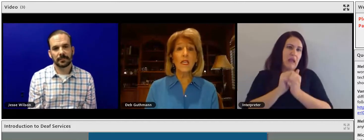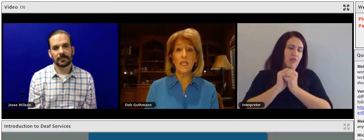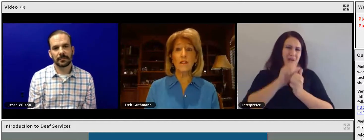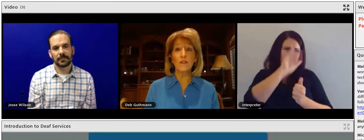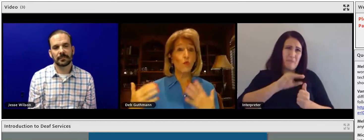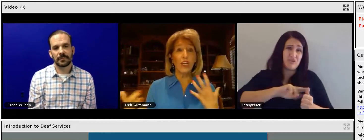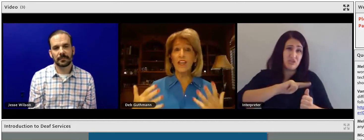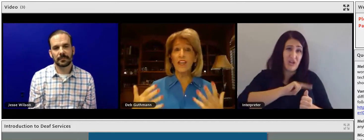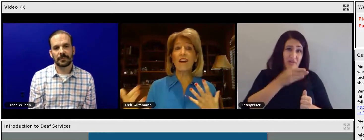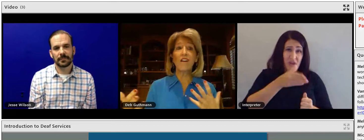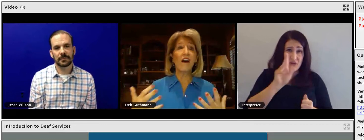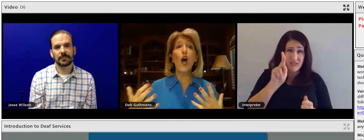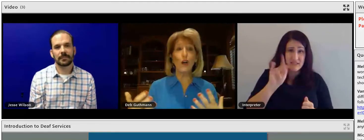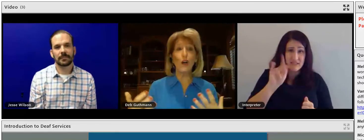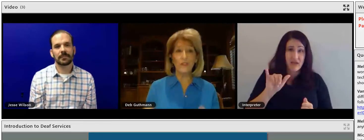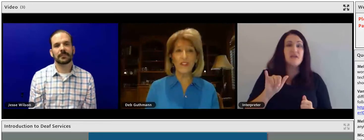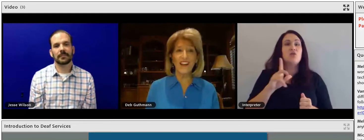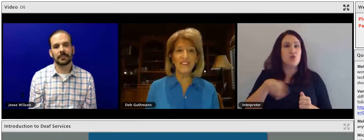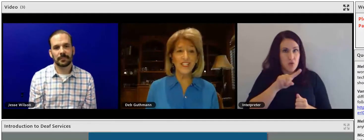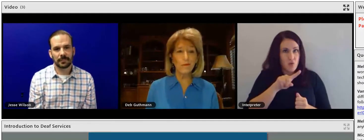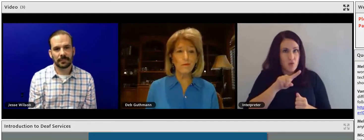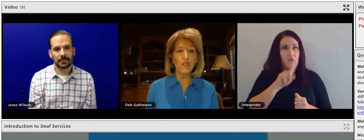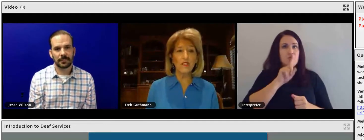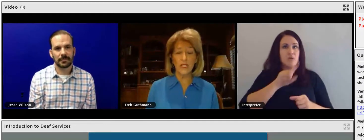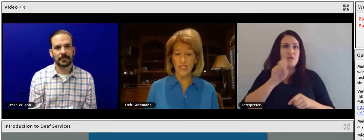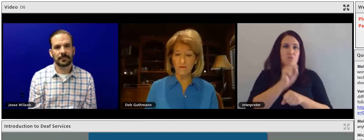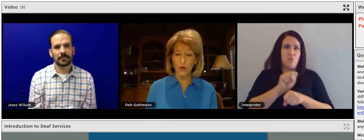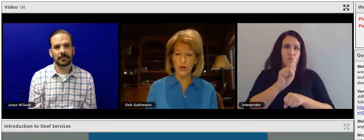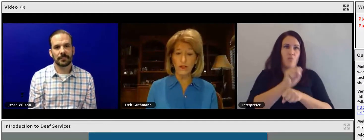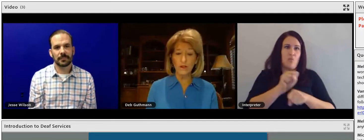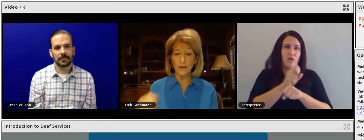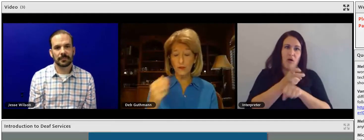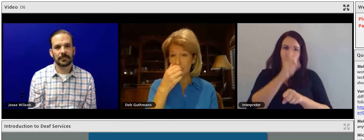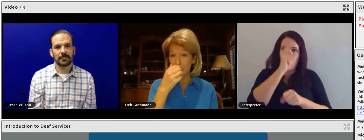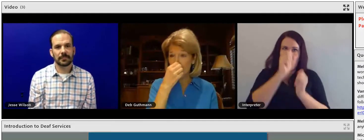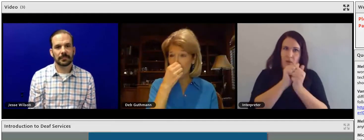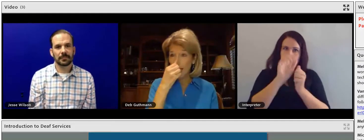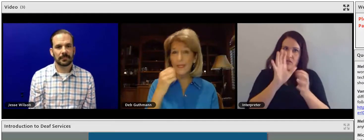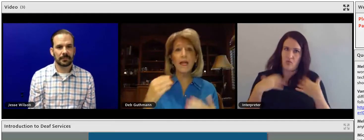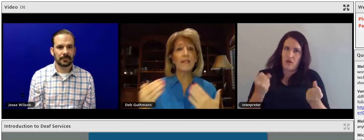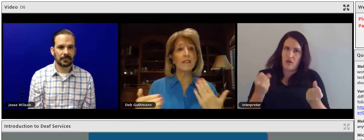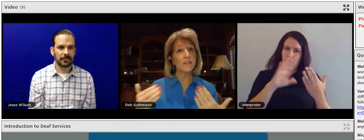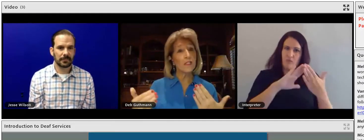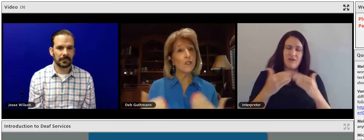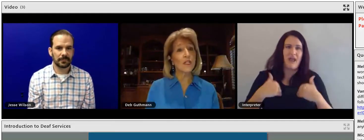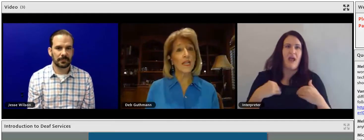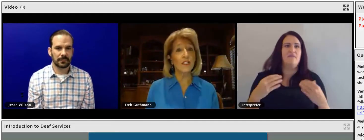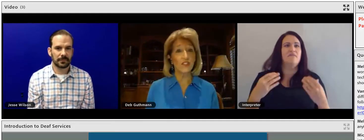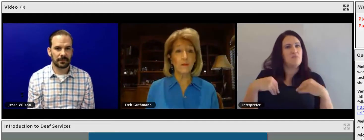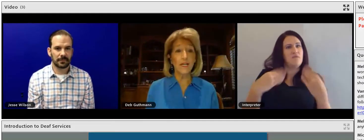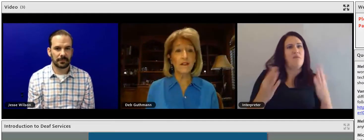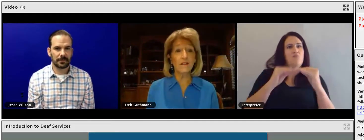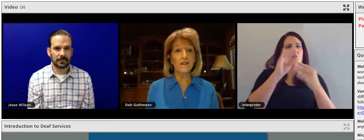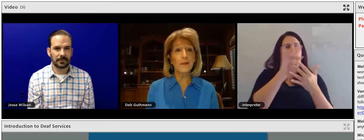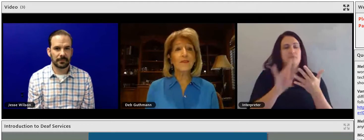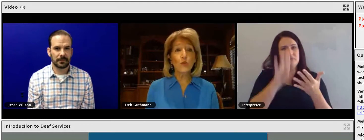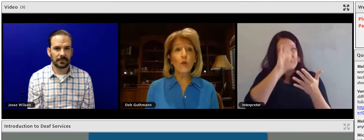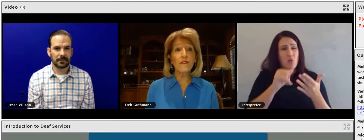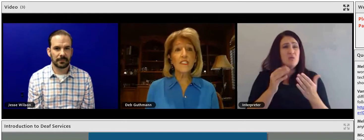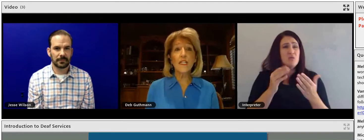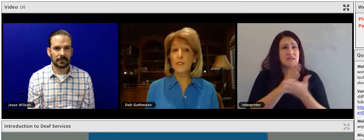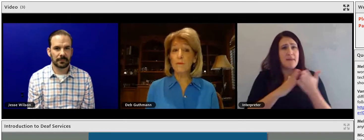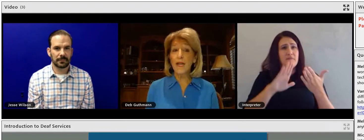in Kentucky is working hard with the recovering community to have more of those options. Because of these